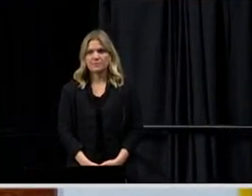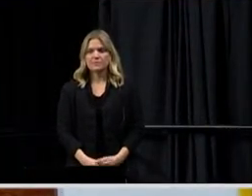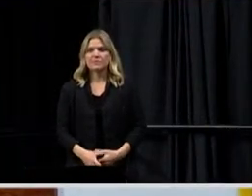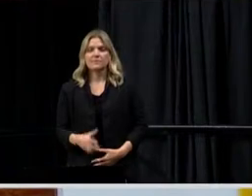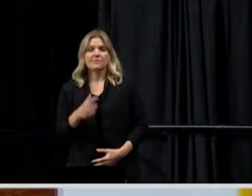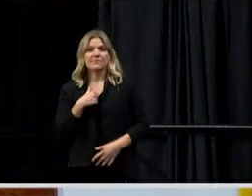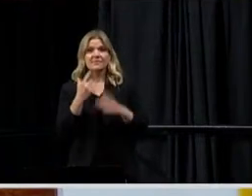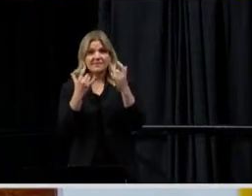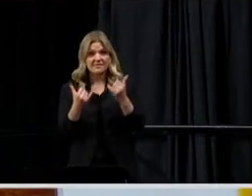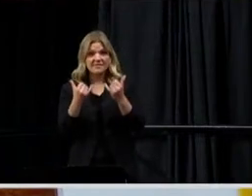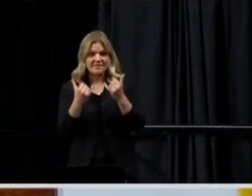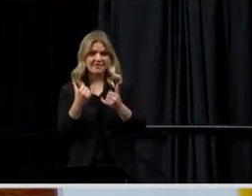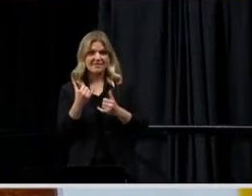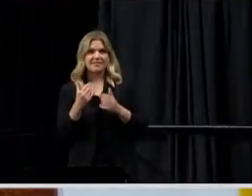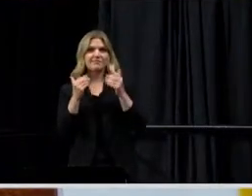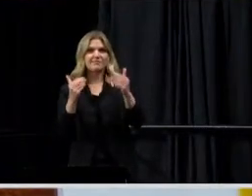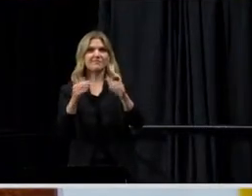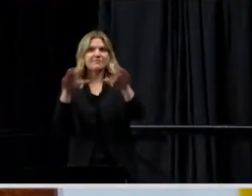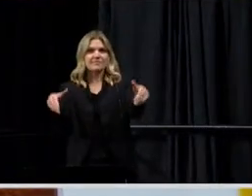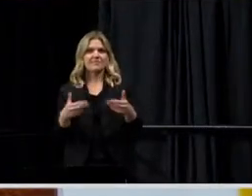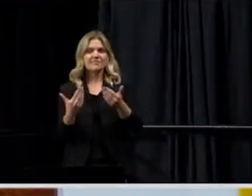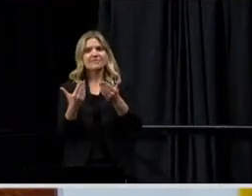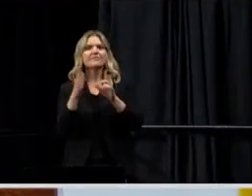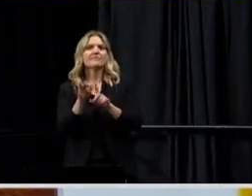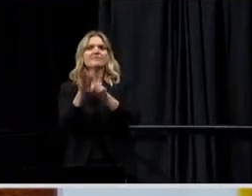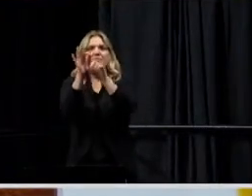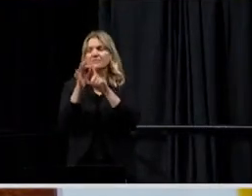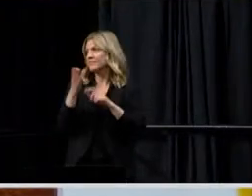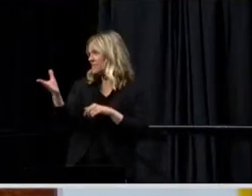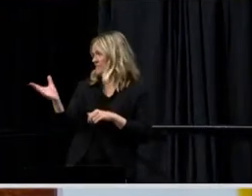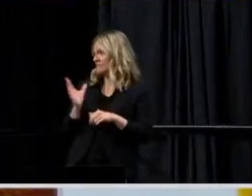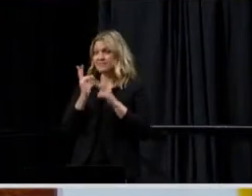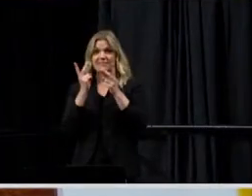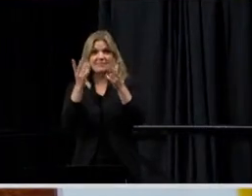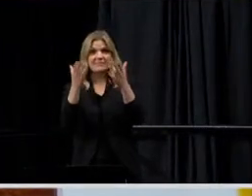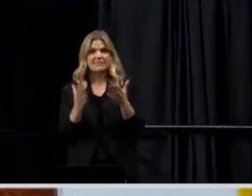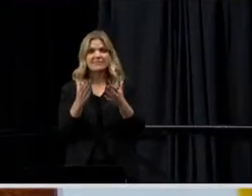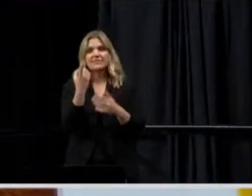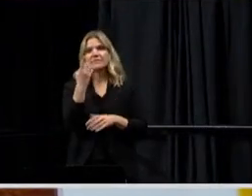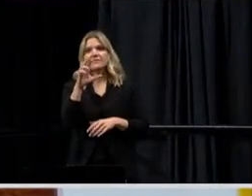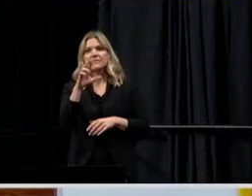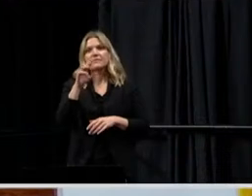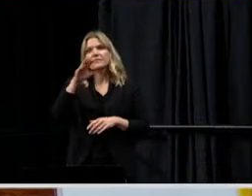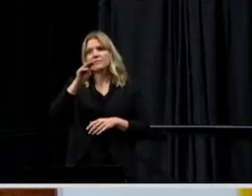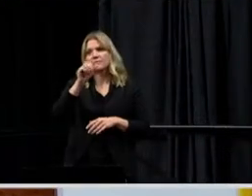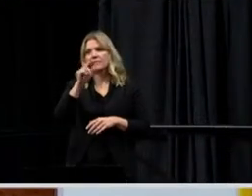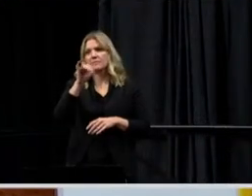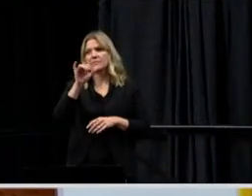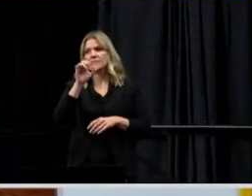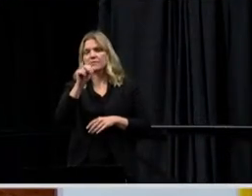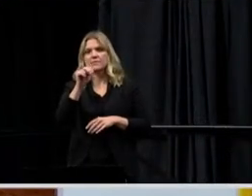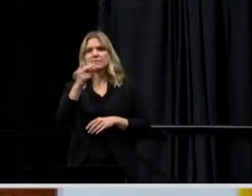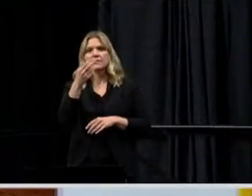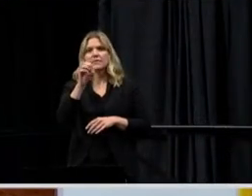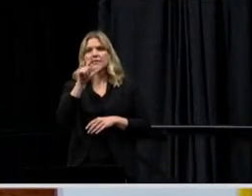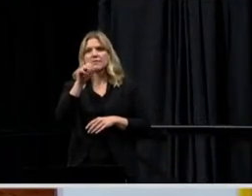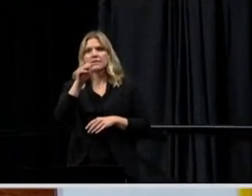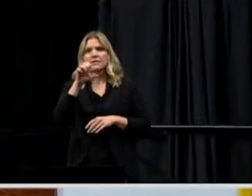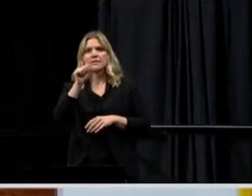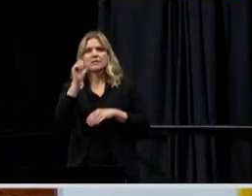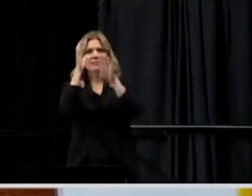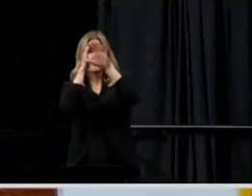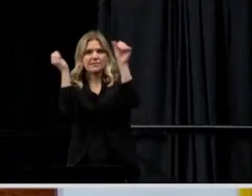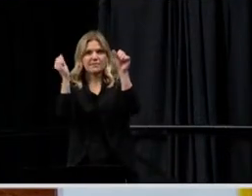I would now like to introduce our esteemed platform guests. Dr. Marlene Helms, Acting